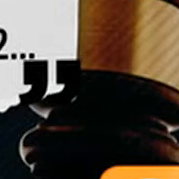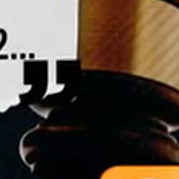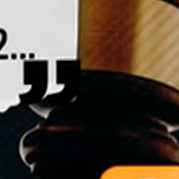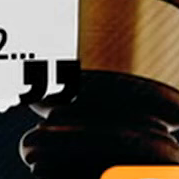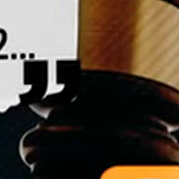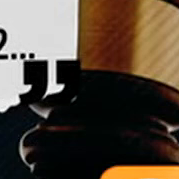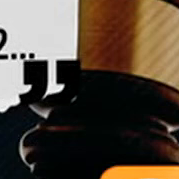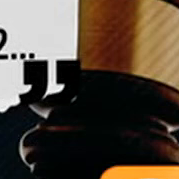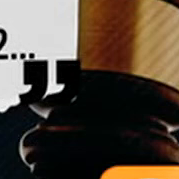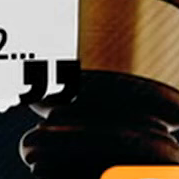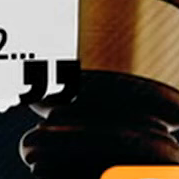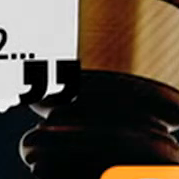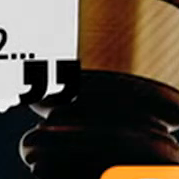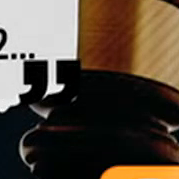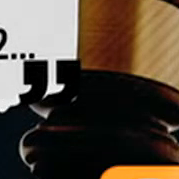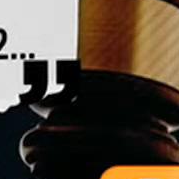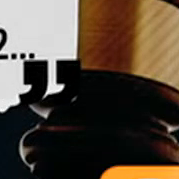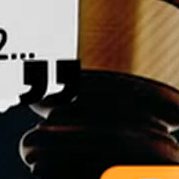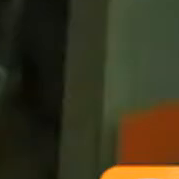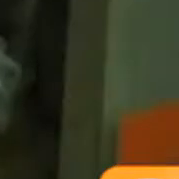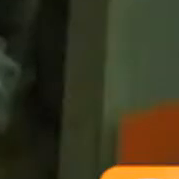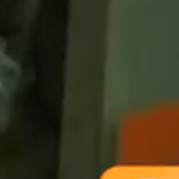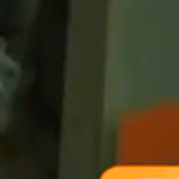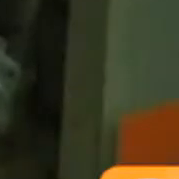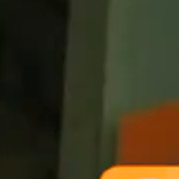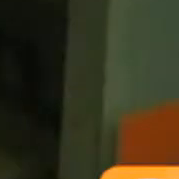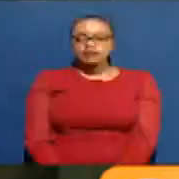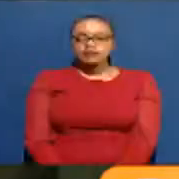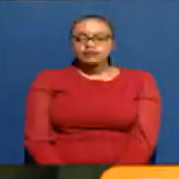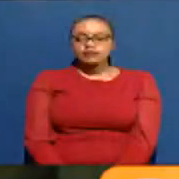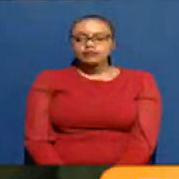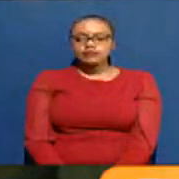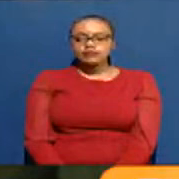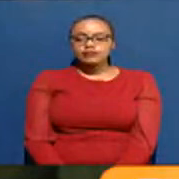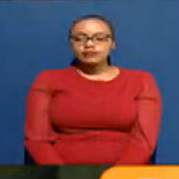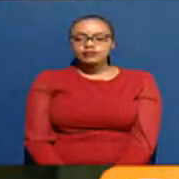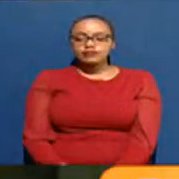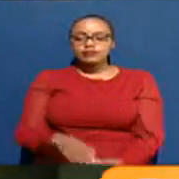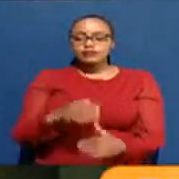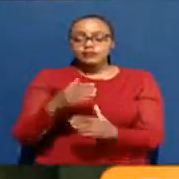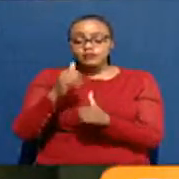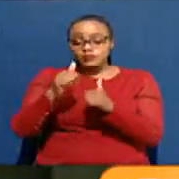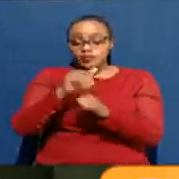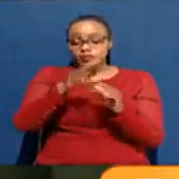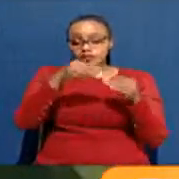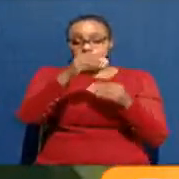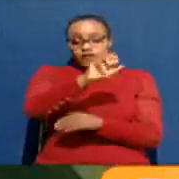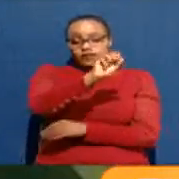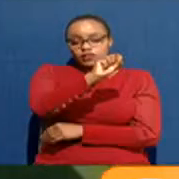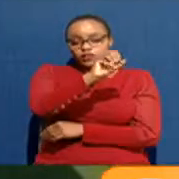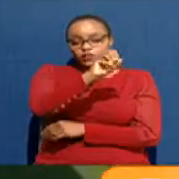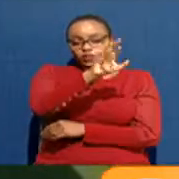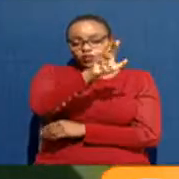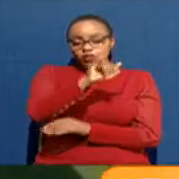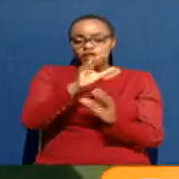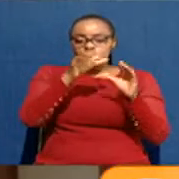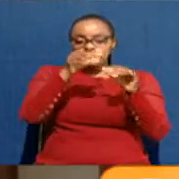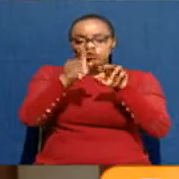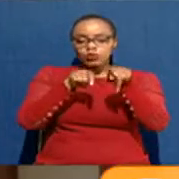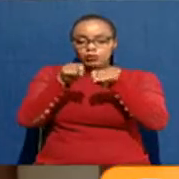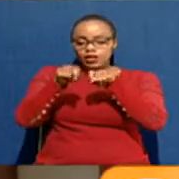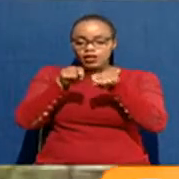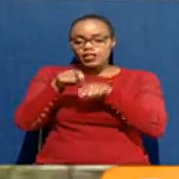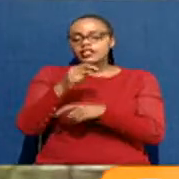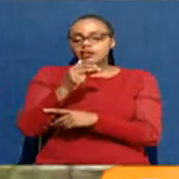running of the sugar company. Vatok's resources had challenged the lease awarded to Sarai Group to manage Mumias Sugar Company.